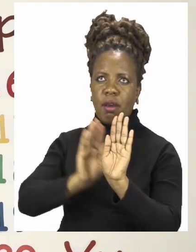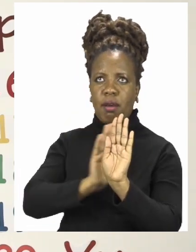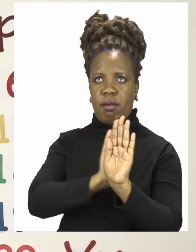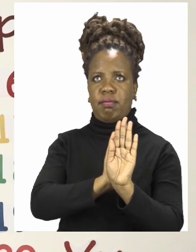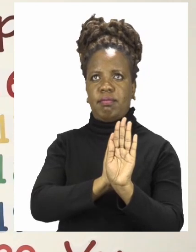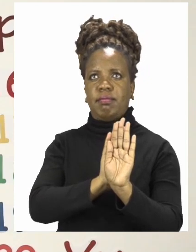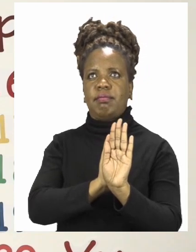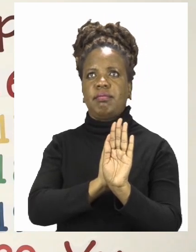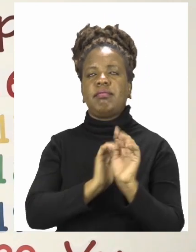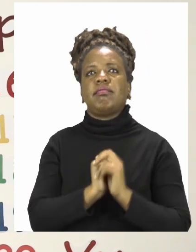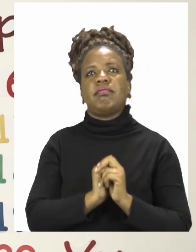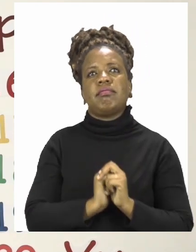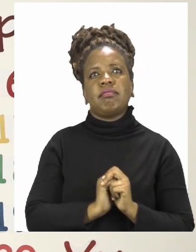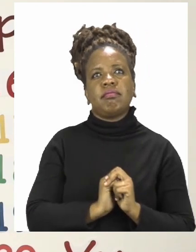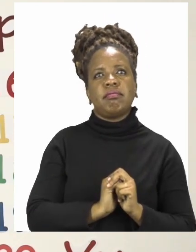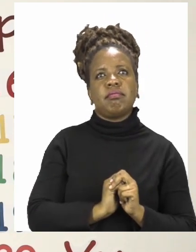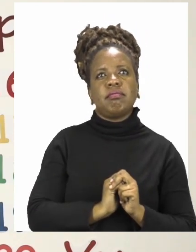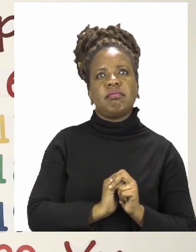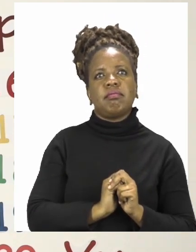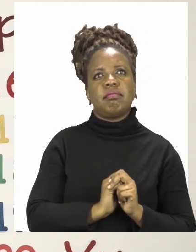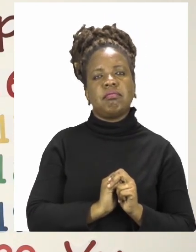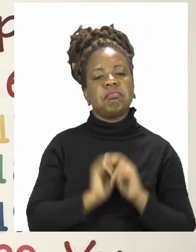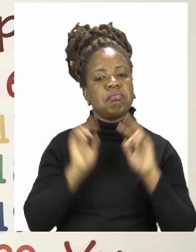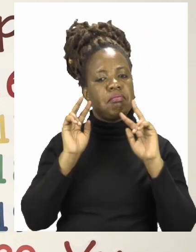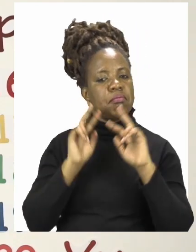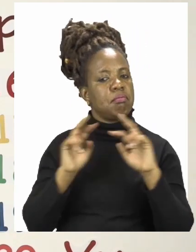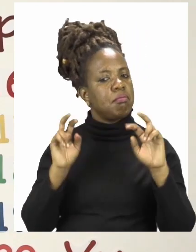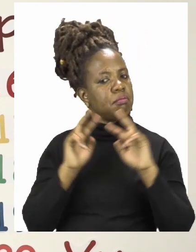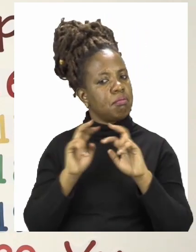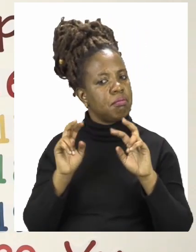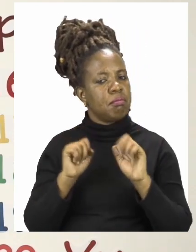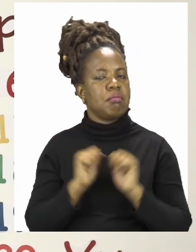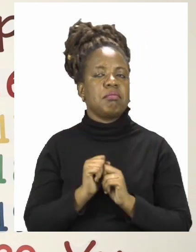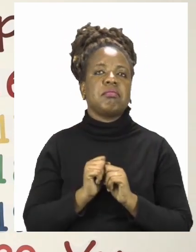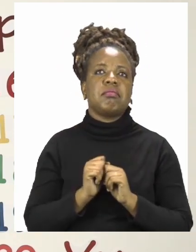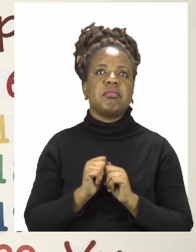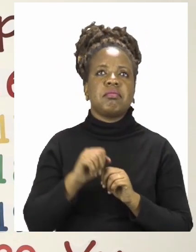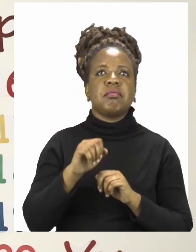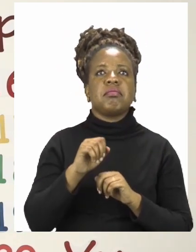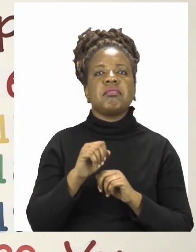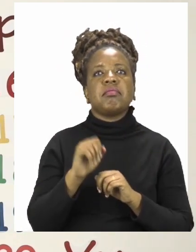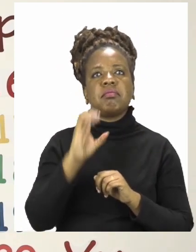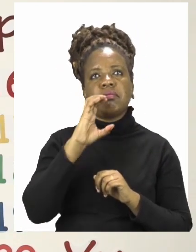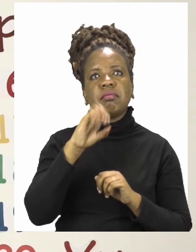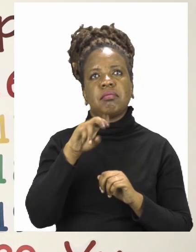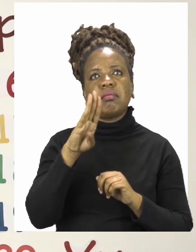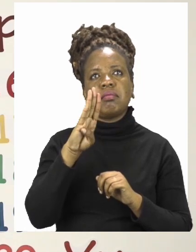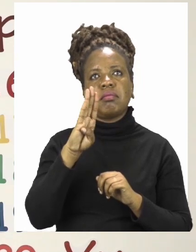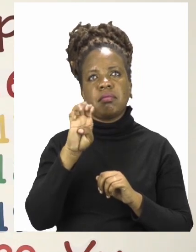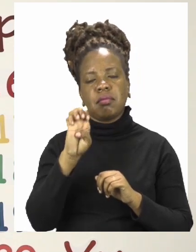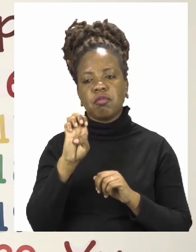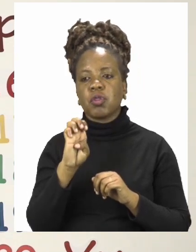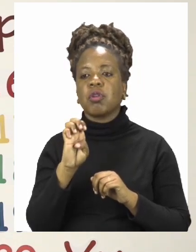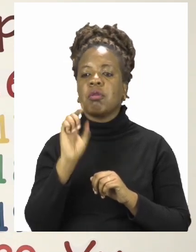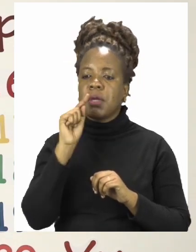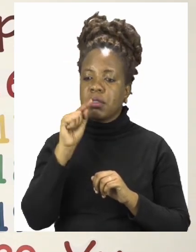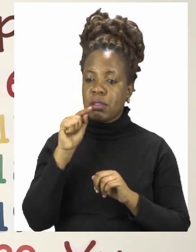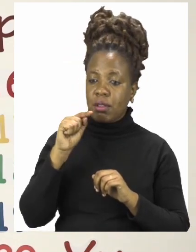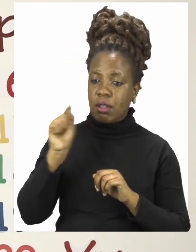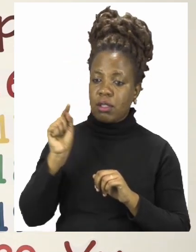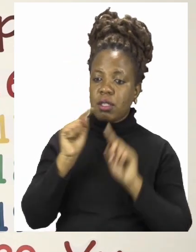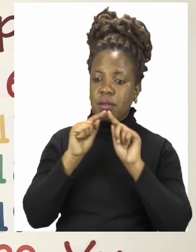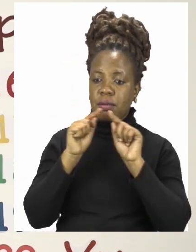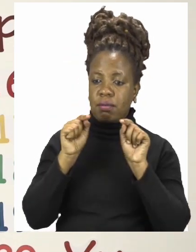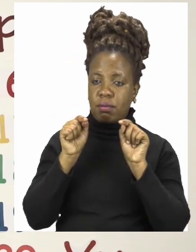you the answer this time. I want you to go outside there and look for them. So for the word cube, please can